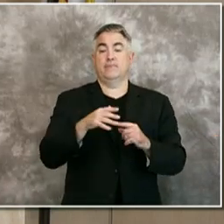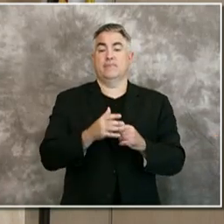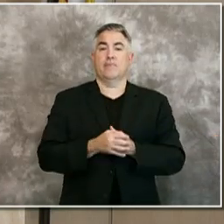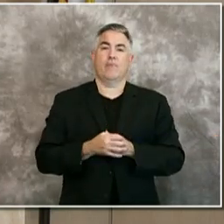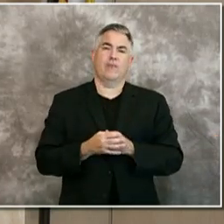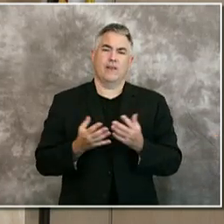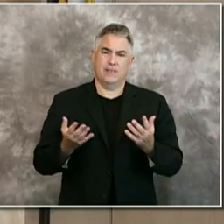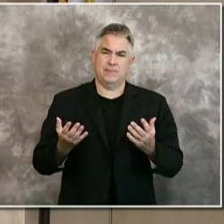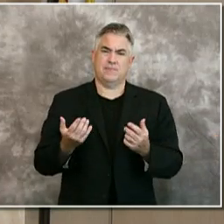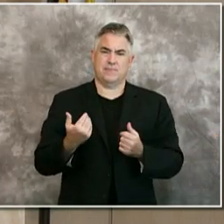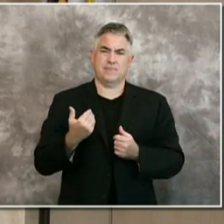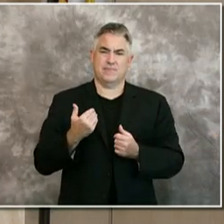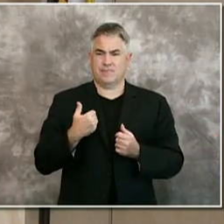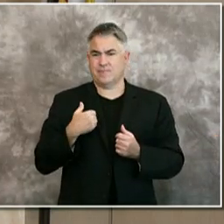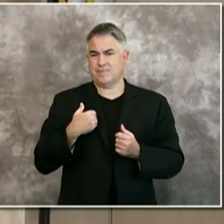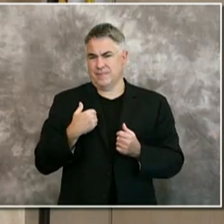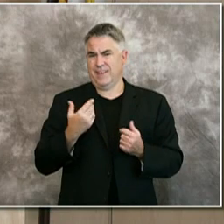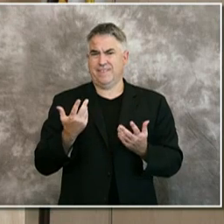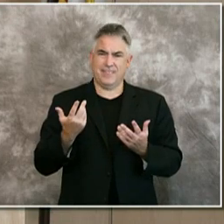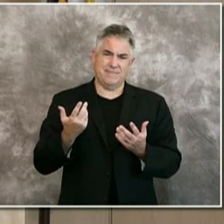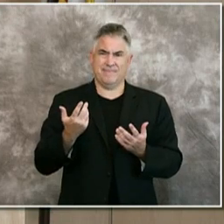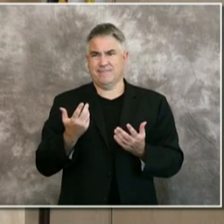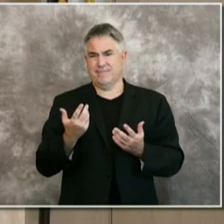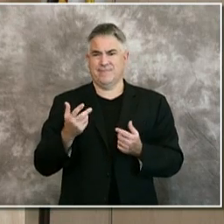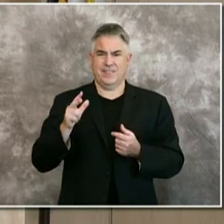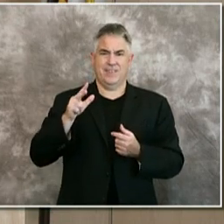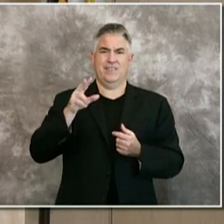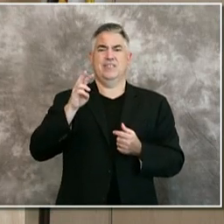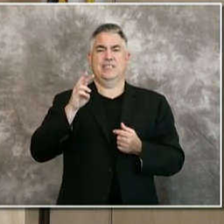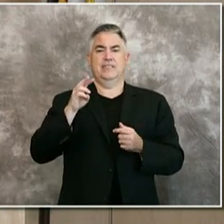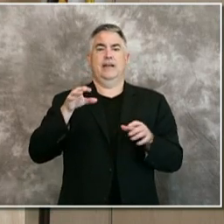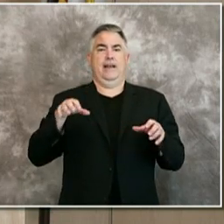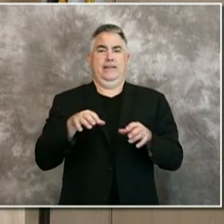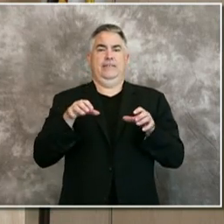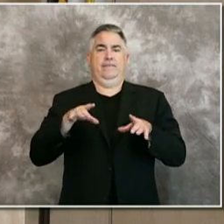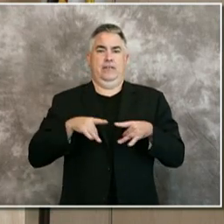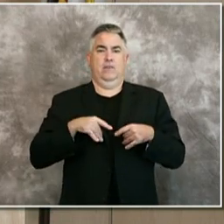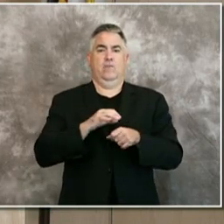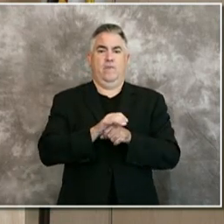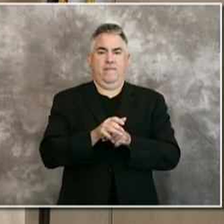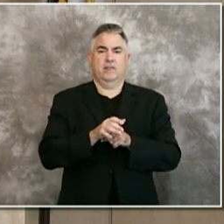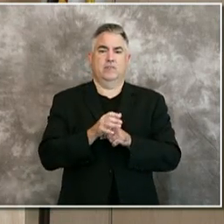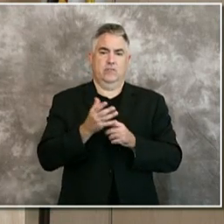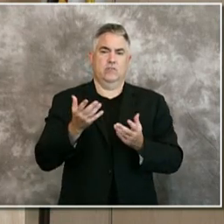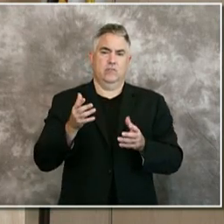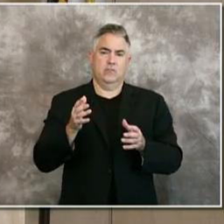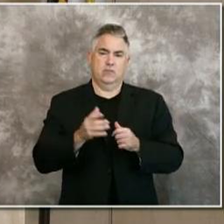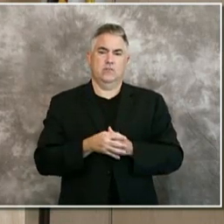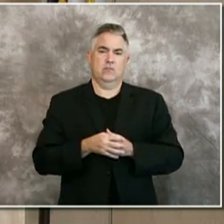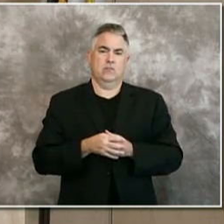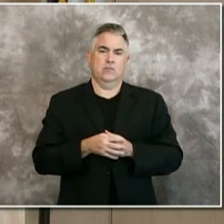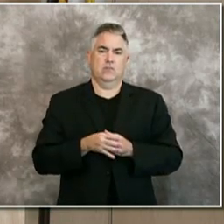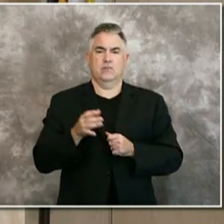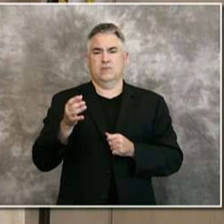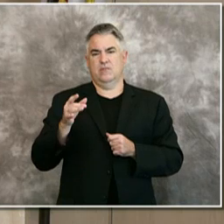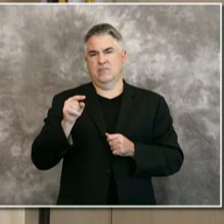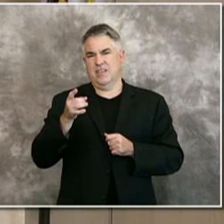had or currently have 36 active or 40% of the 89 active